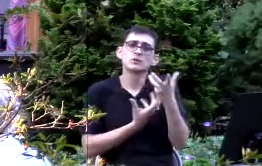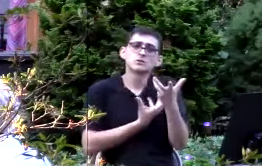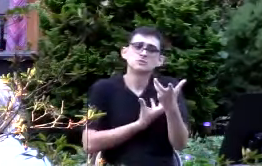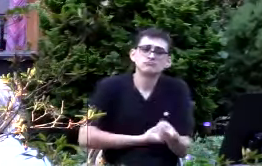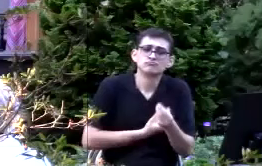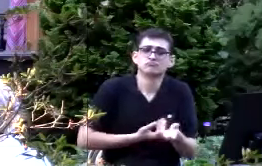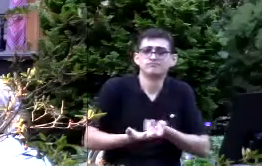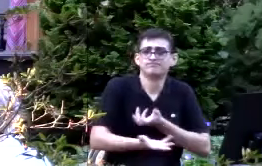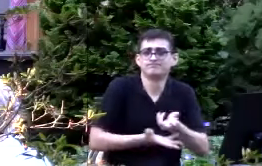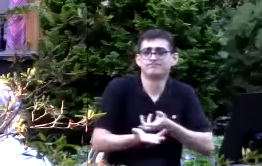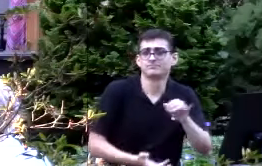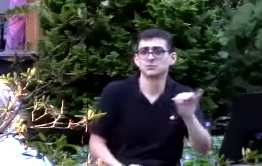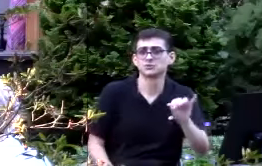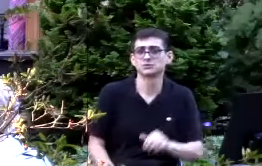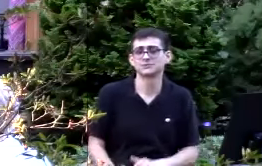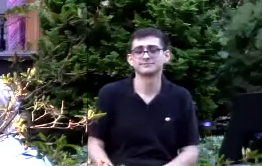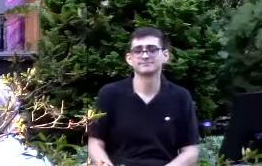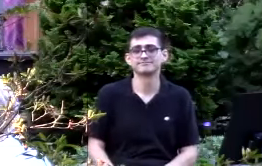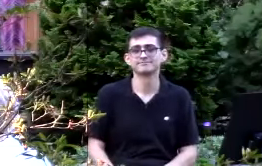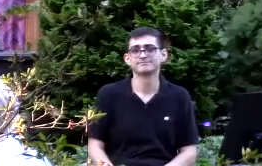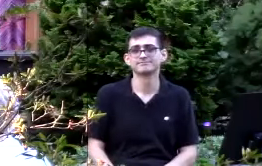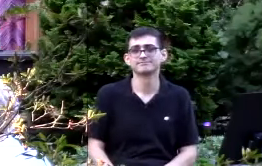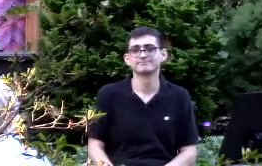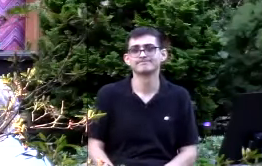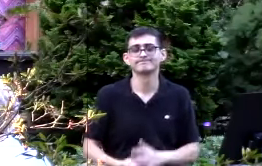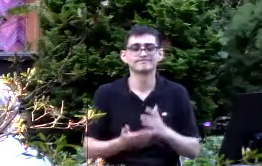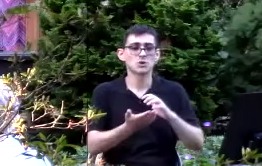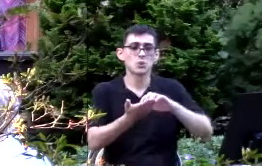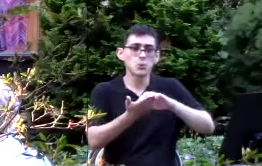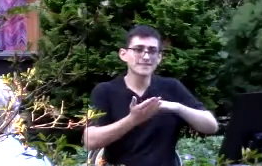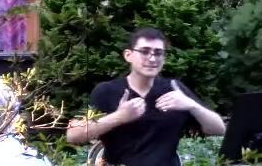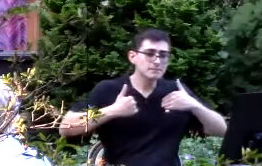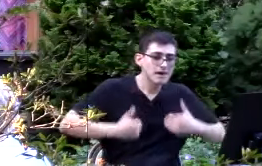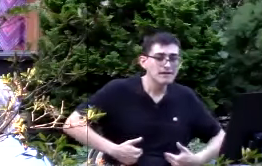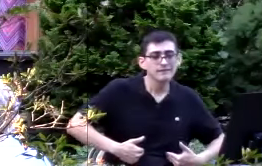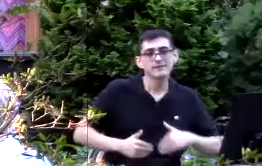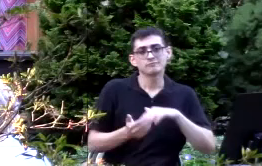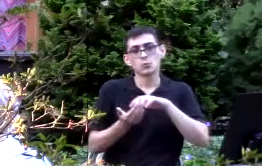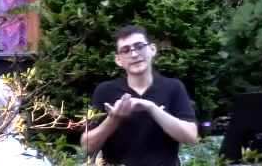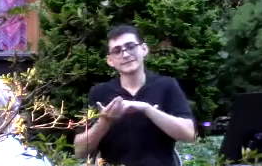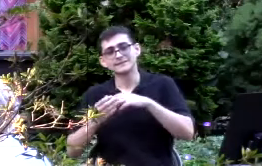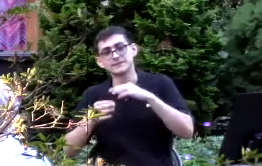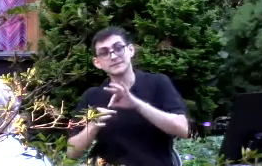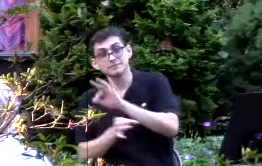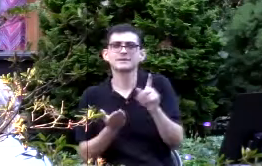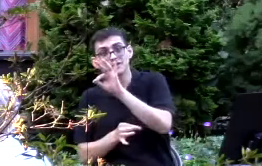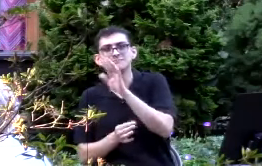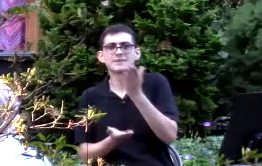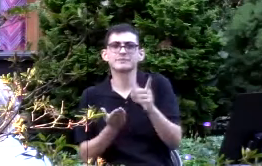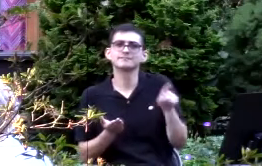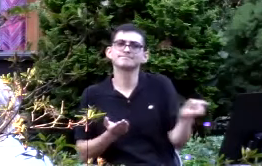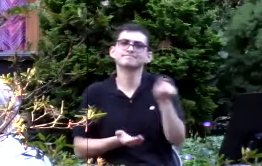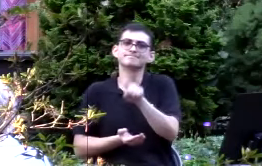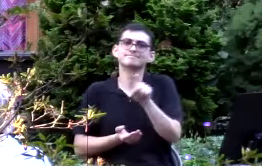patience, those who, whether for weakness of body or weakness of spirit, are in need of our prayers. So we will